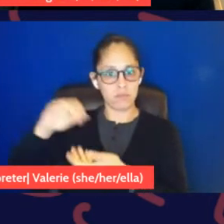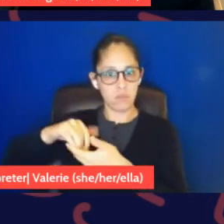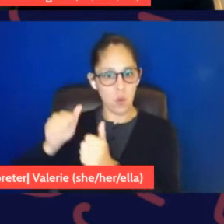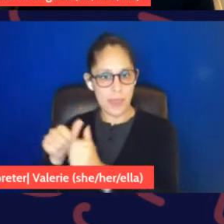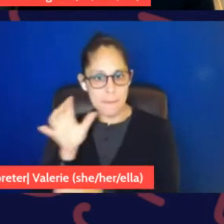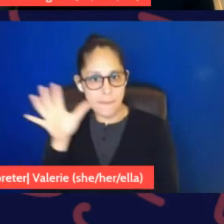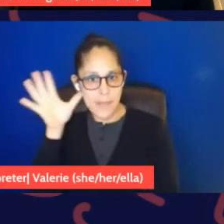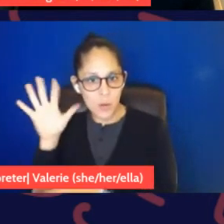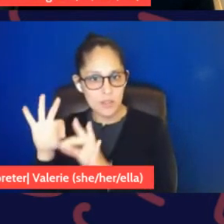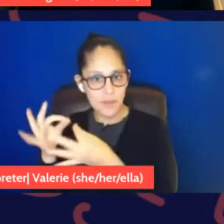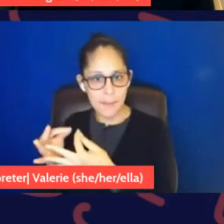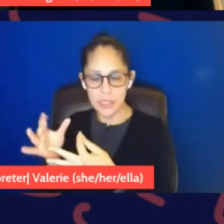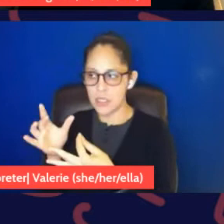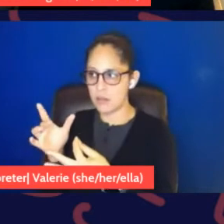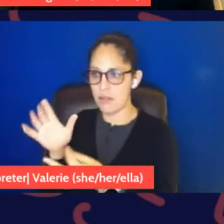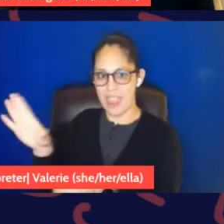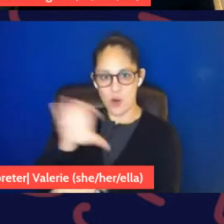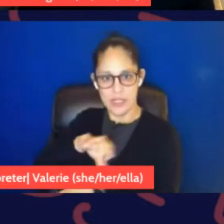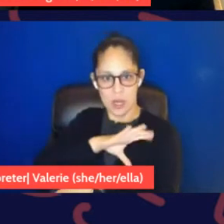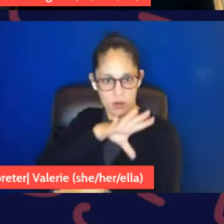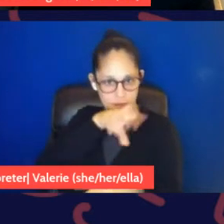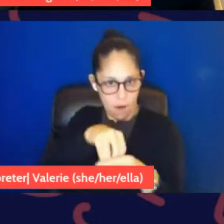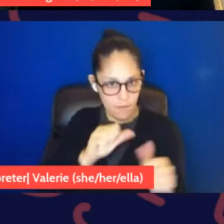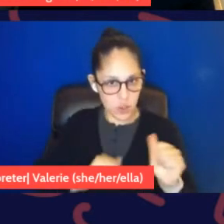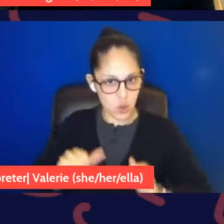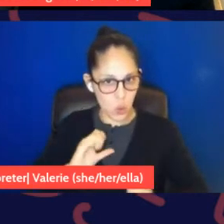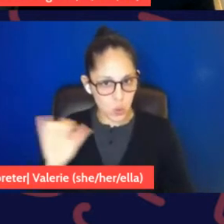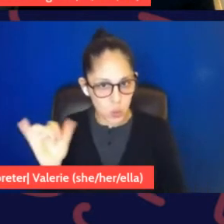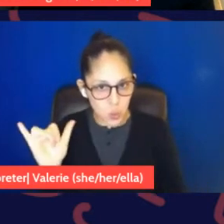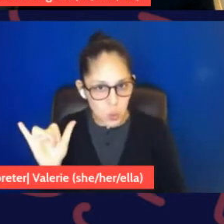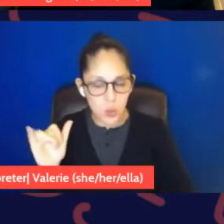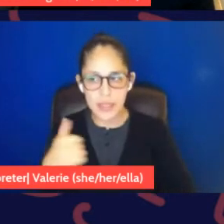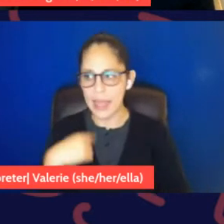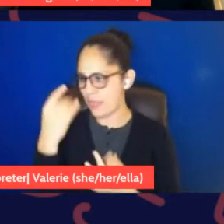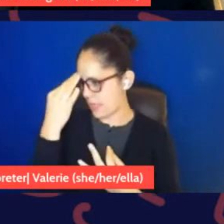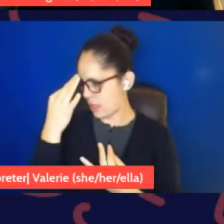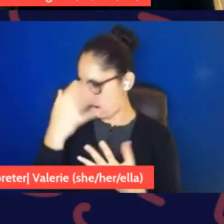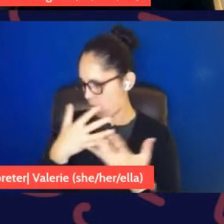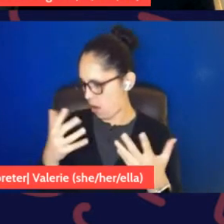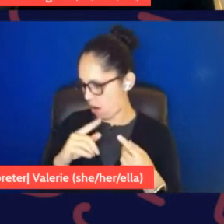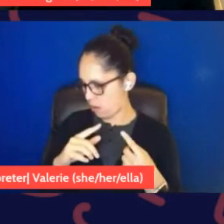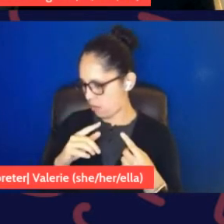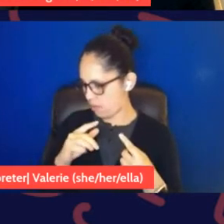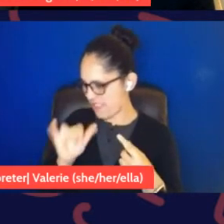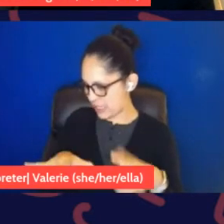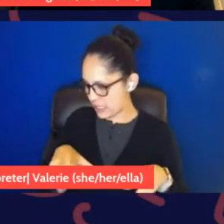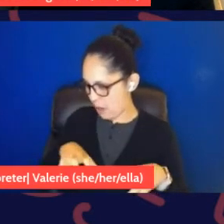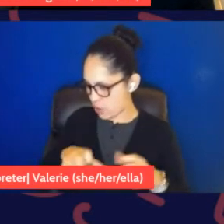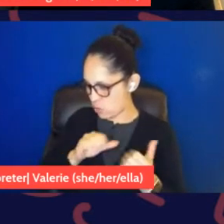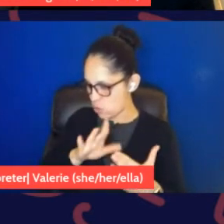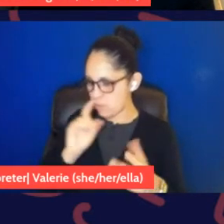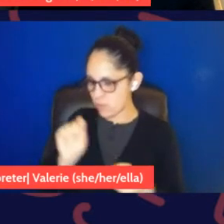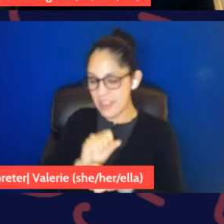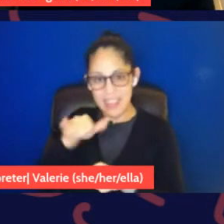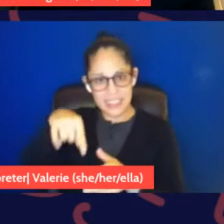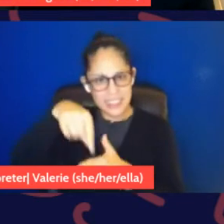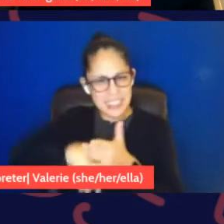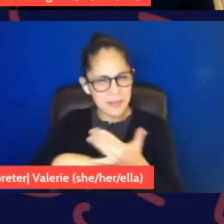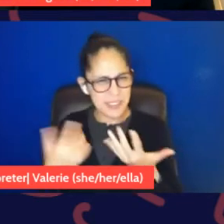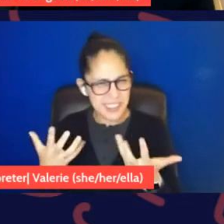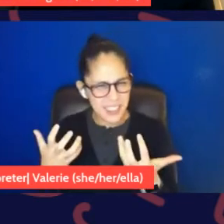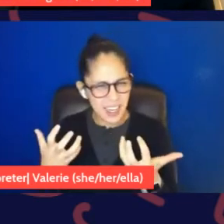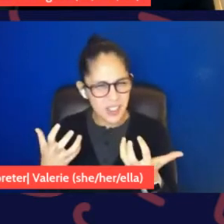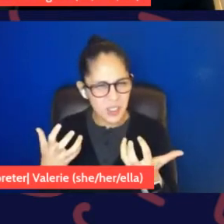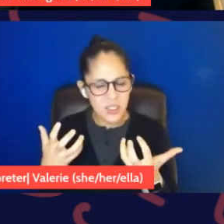are characters in the show. And I think so much of the selfishness comes from that really deep desire